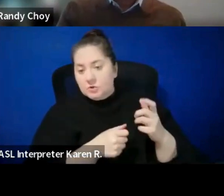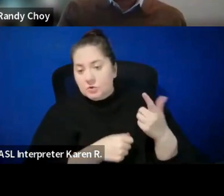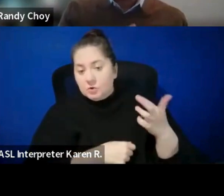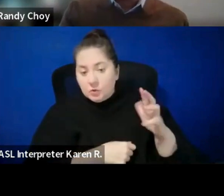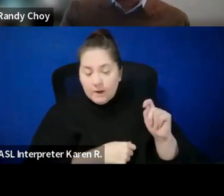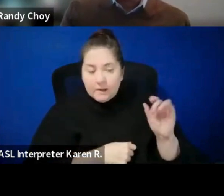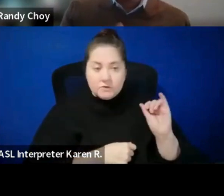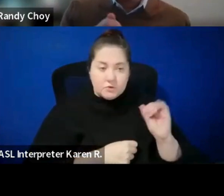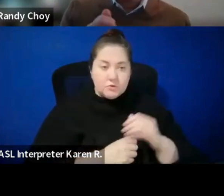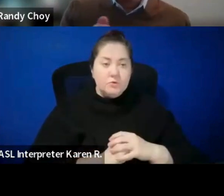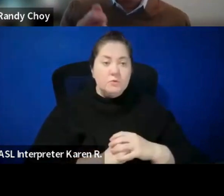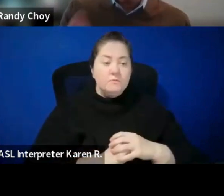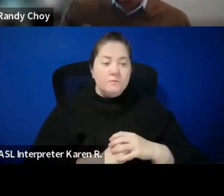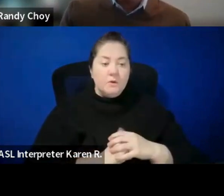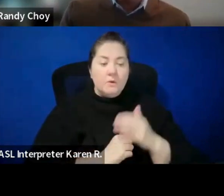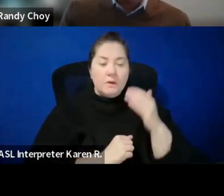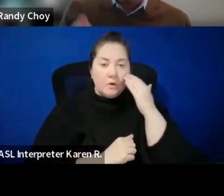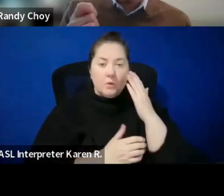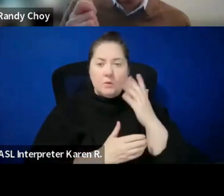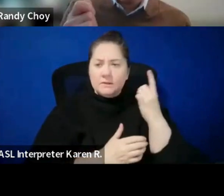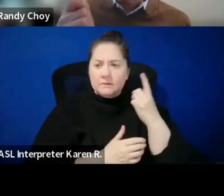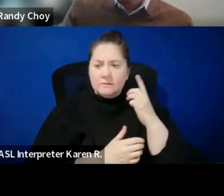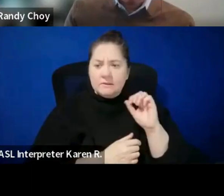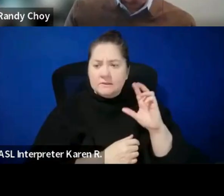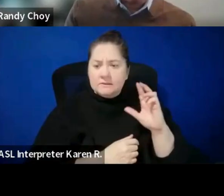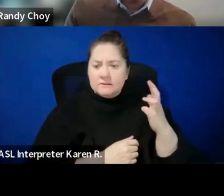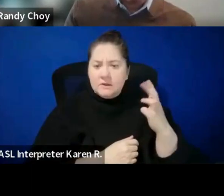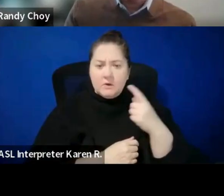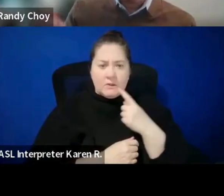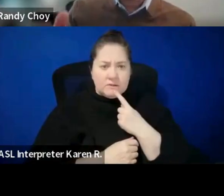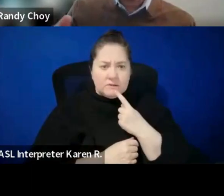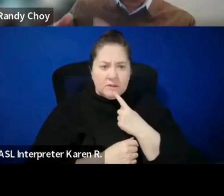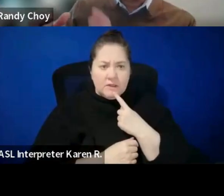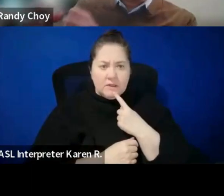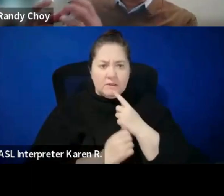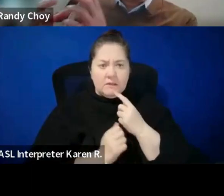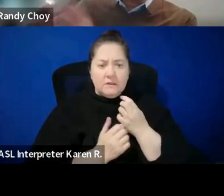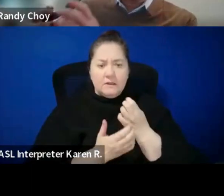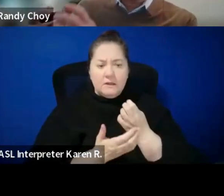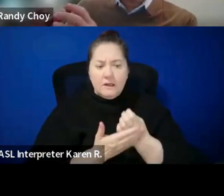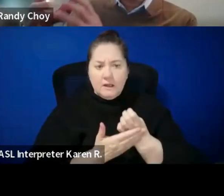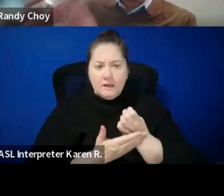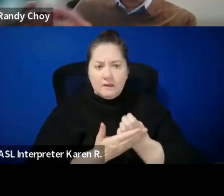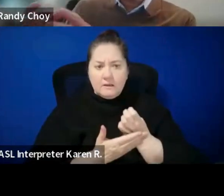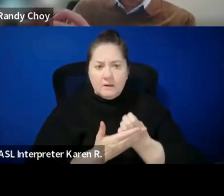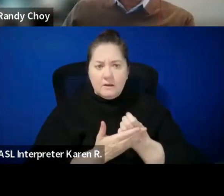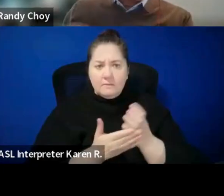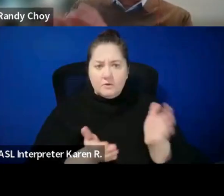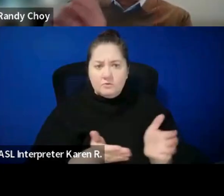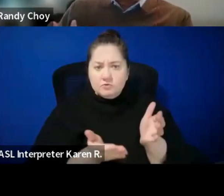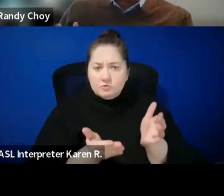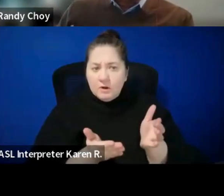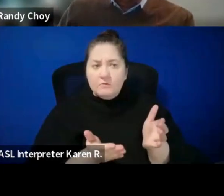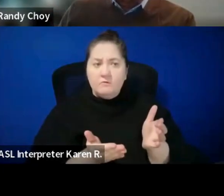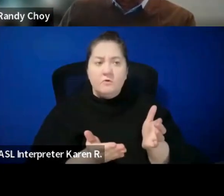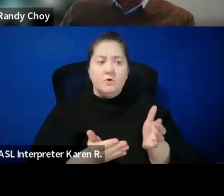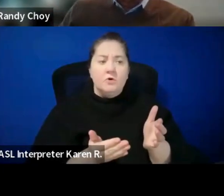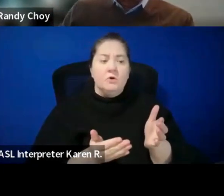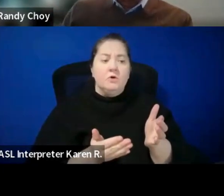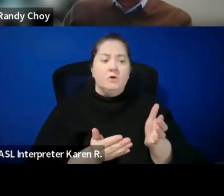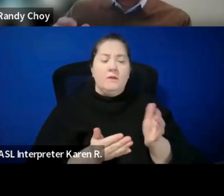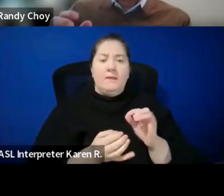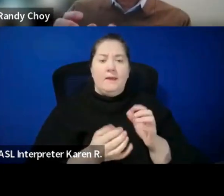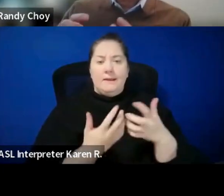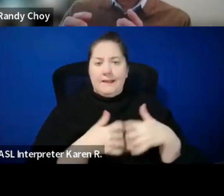because we know, and something Sarah Bednar said about the economic driver or engine is really important.